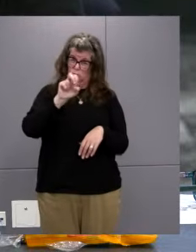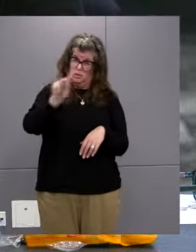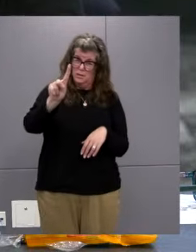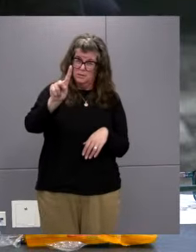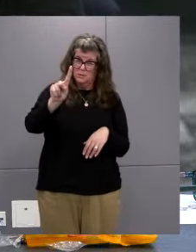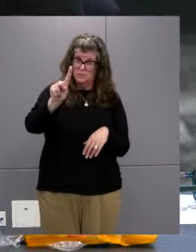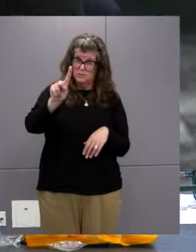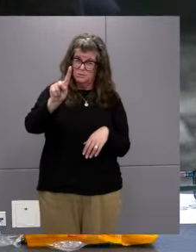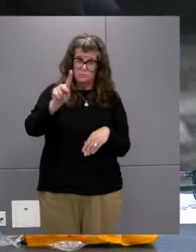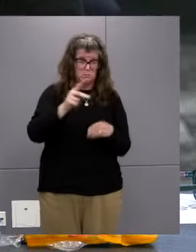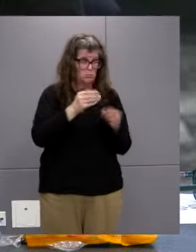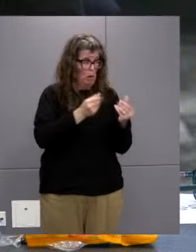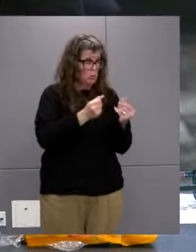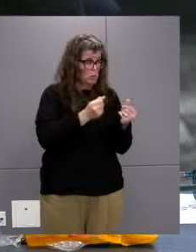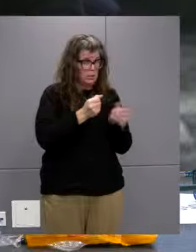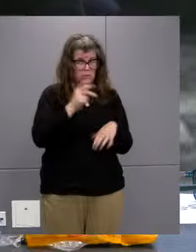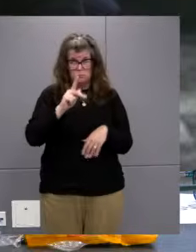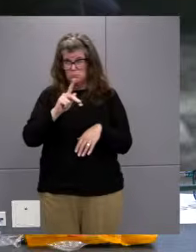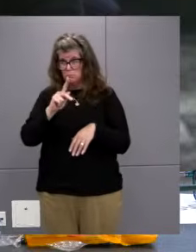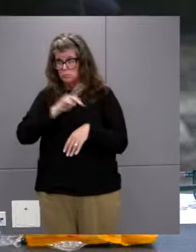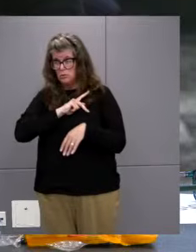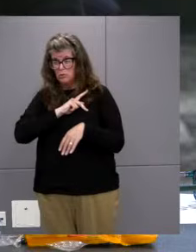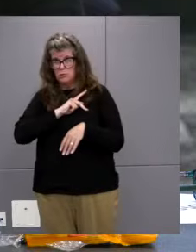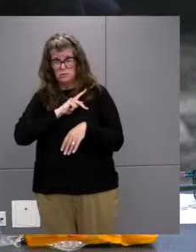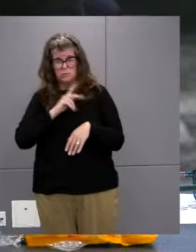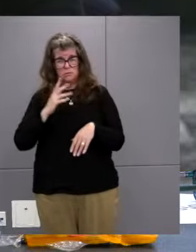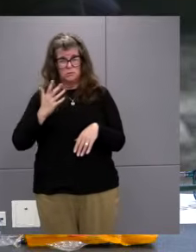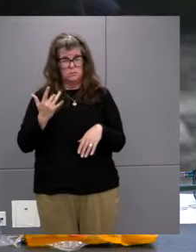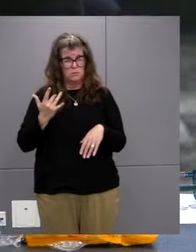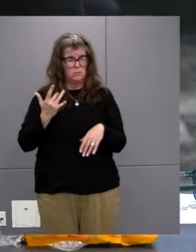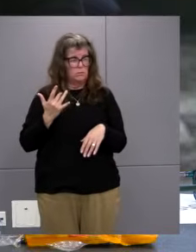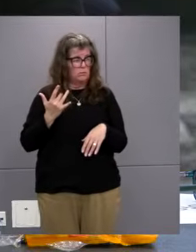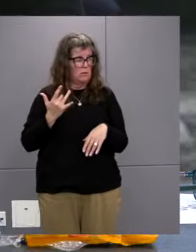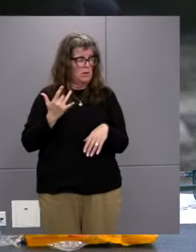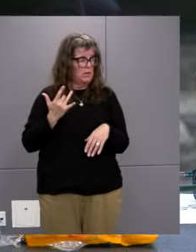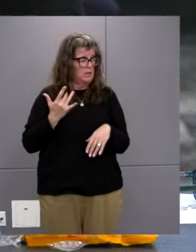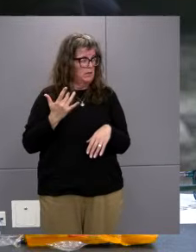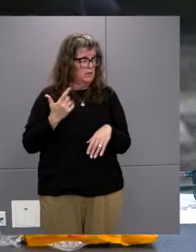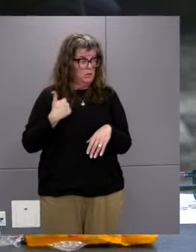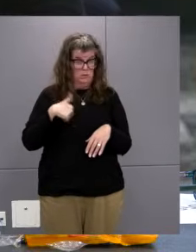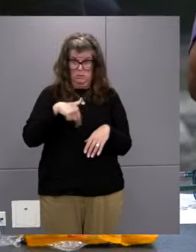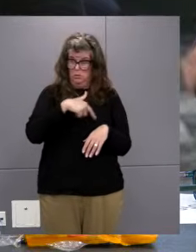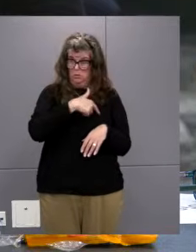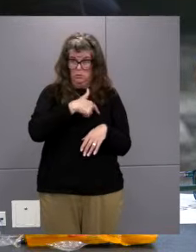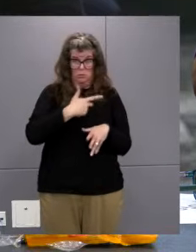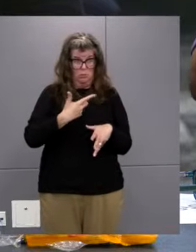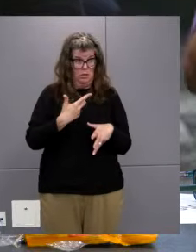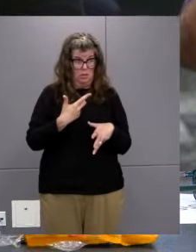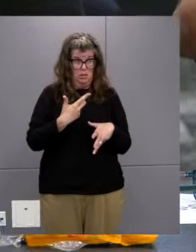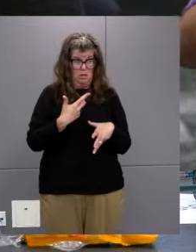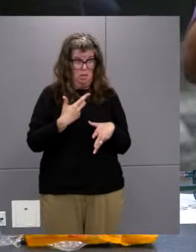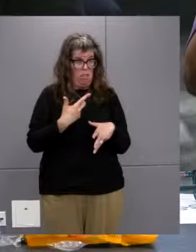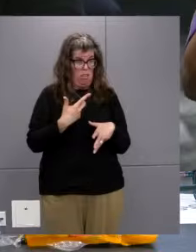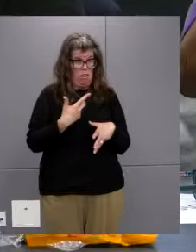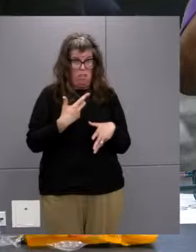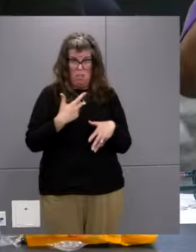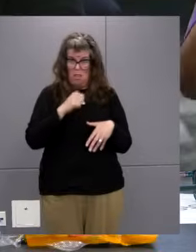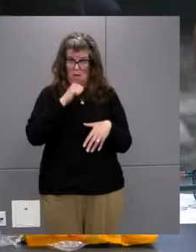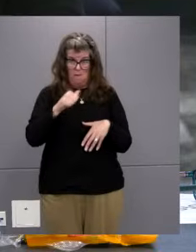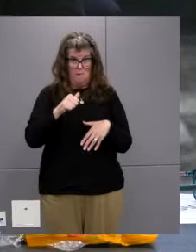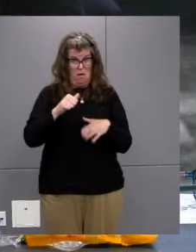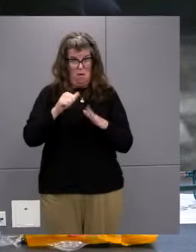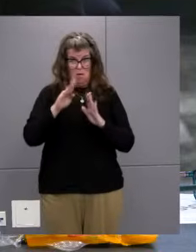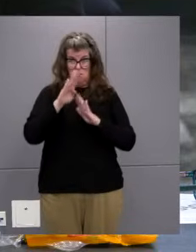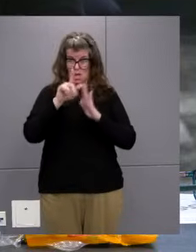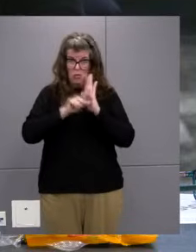personnel? Because the implication is that since we have not undergone Mott's background